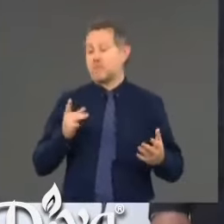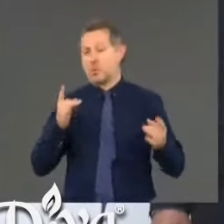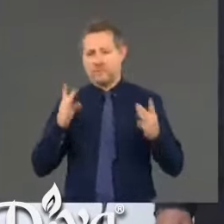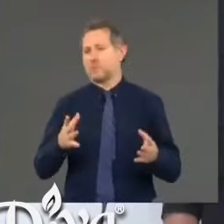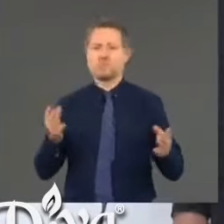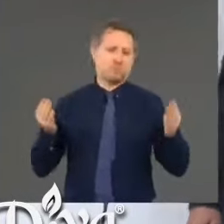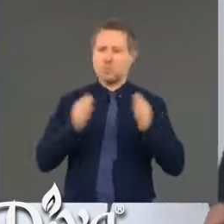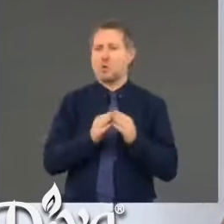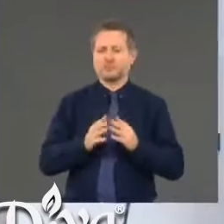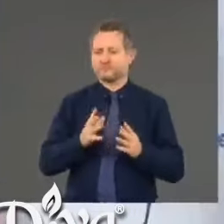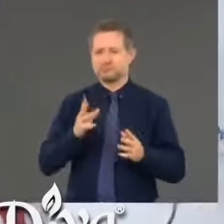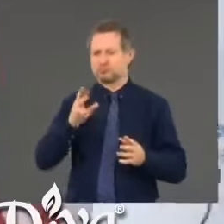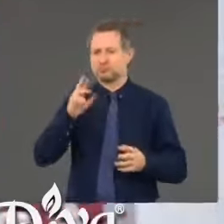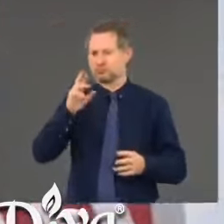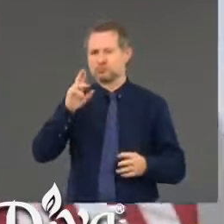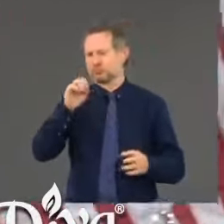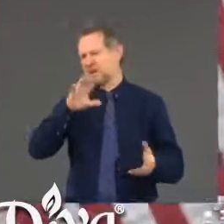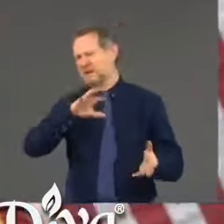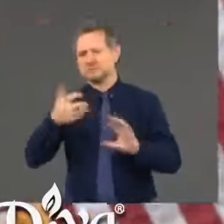that's saying something.